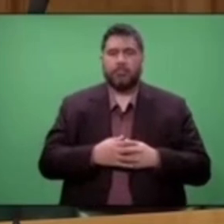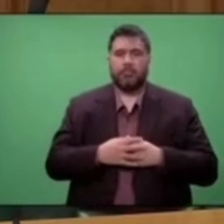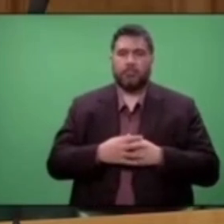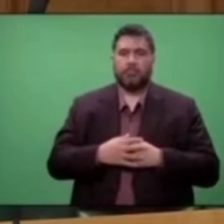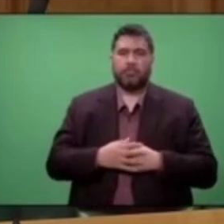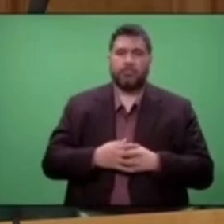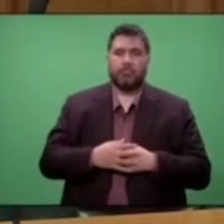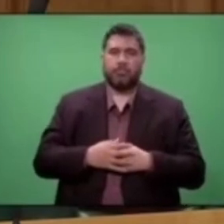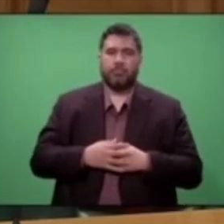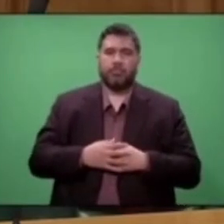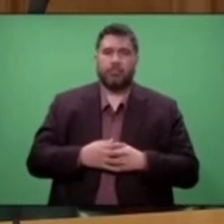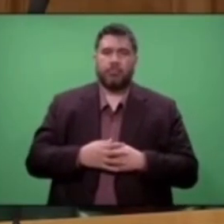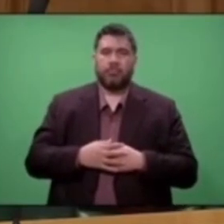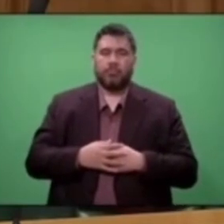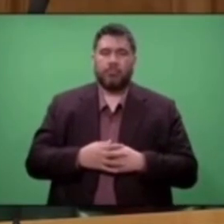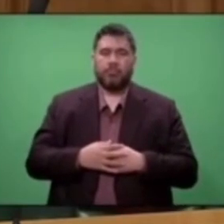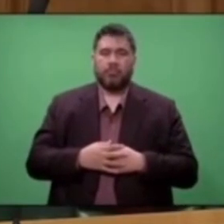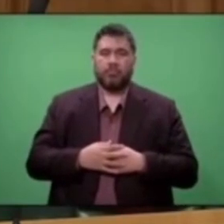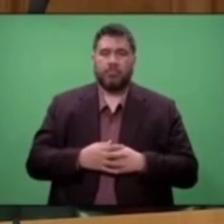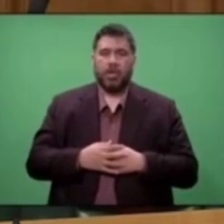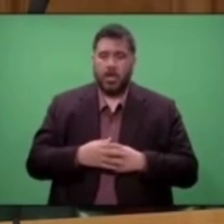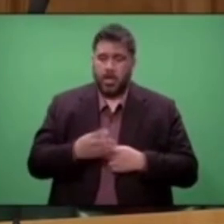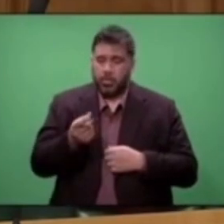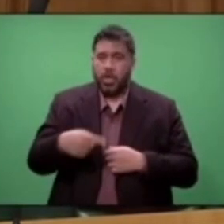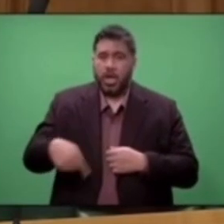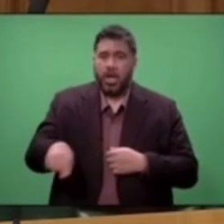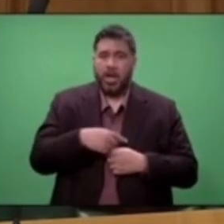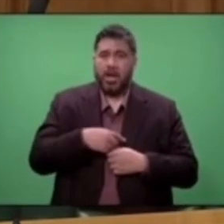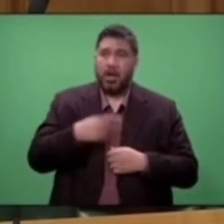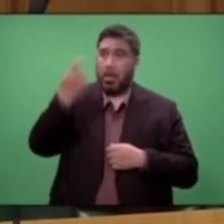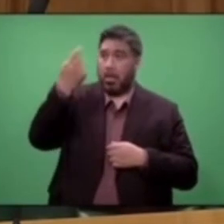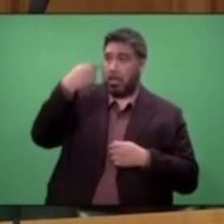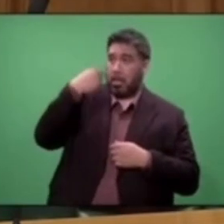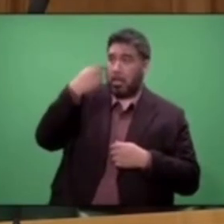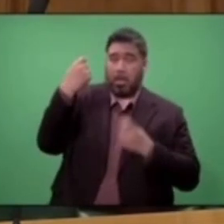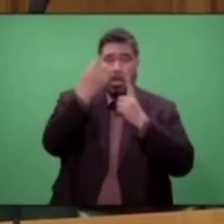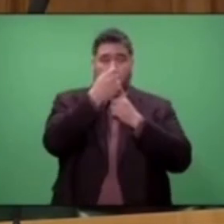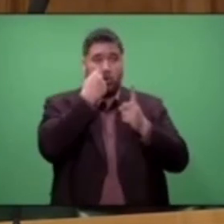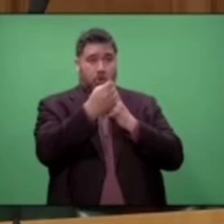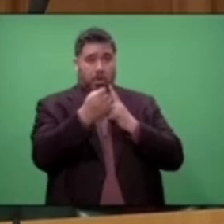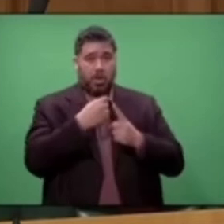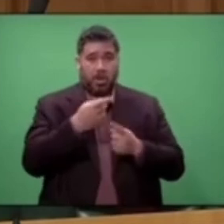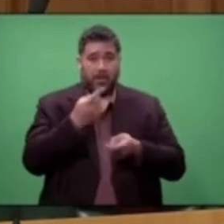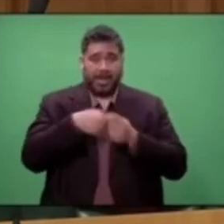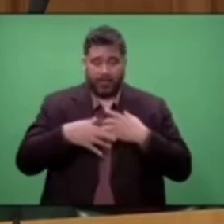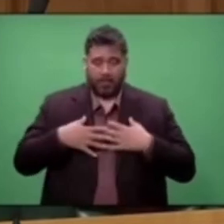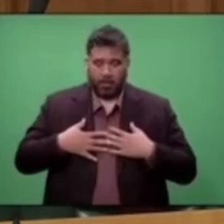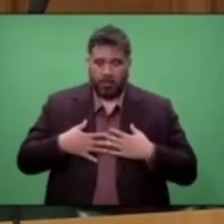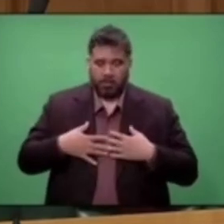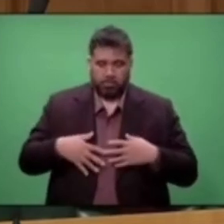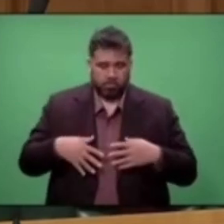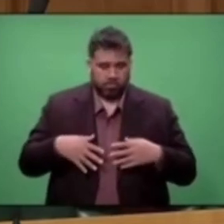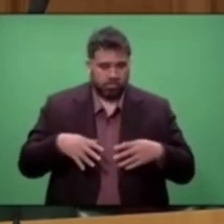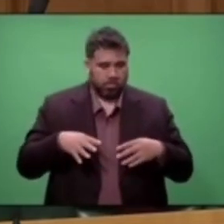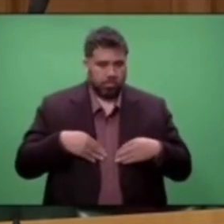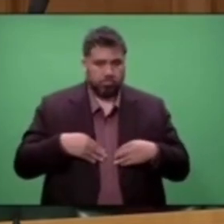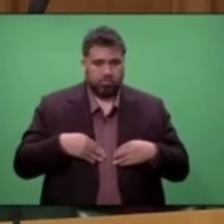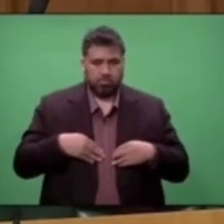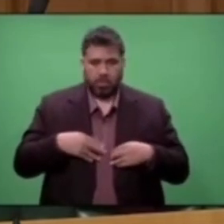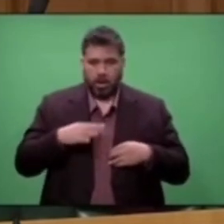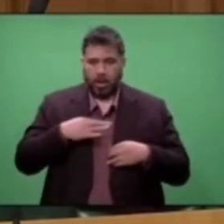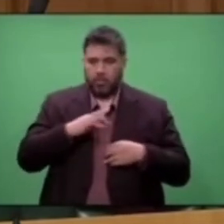the perpetrators that they were not good people and that they somehow deserved the torments that were inflicted upon